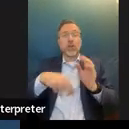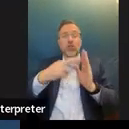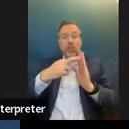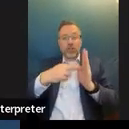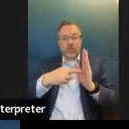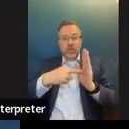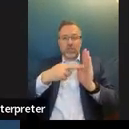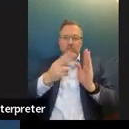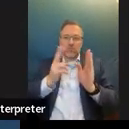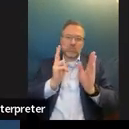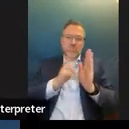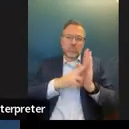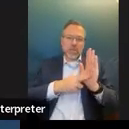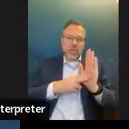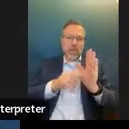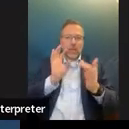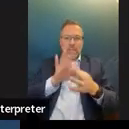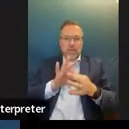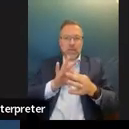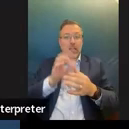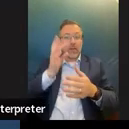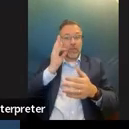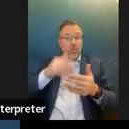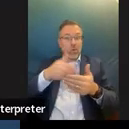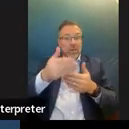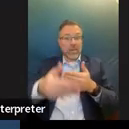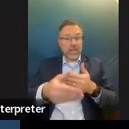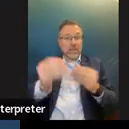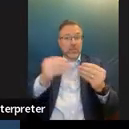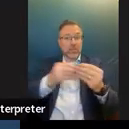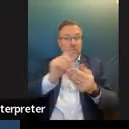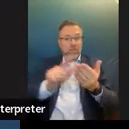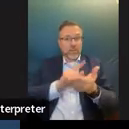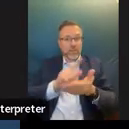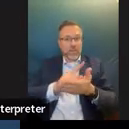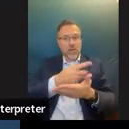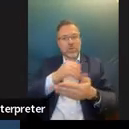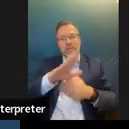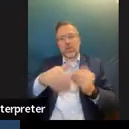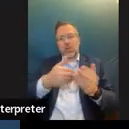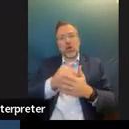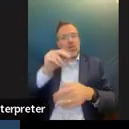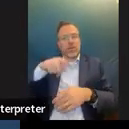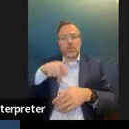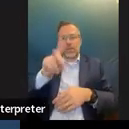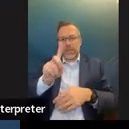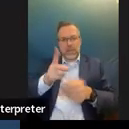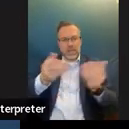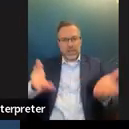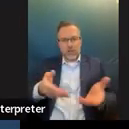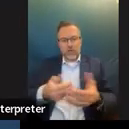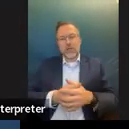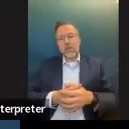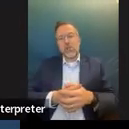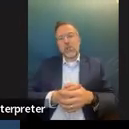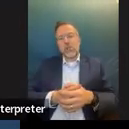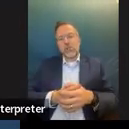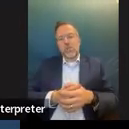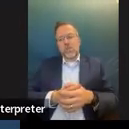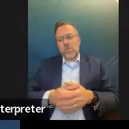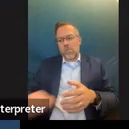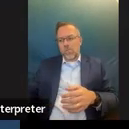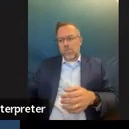for the upcoming office hours and all of the PD that we do, really.